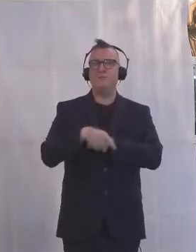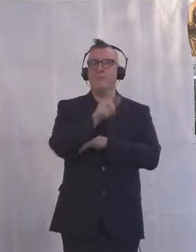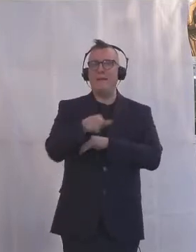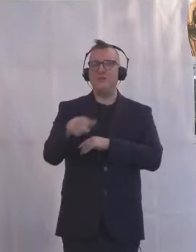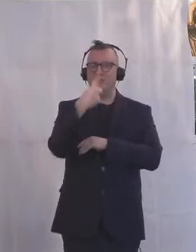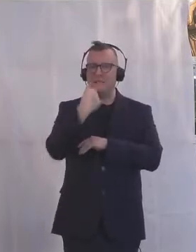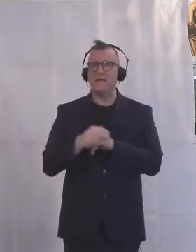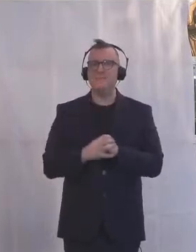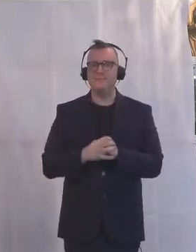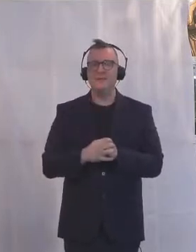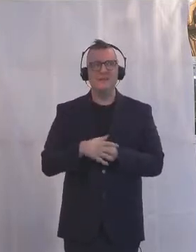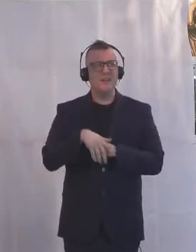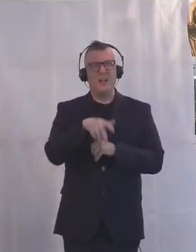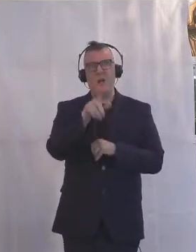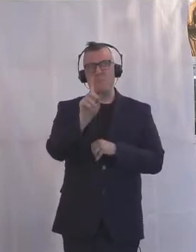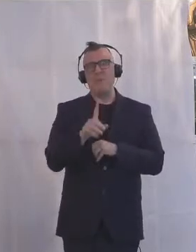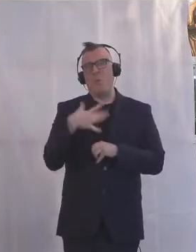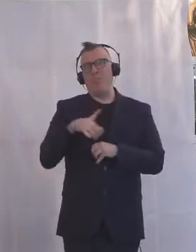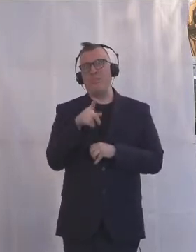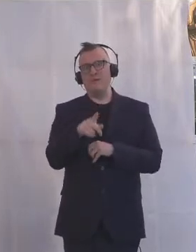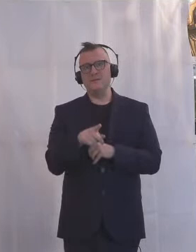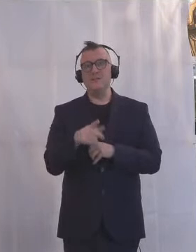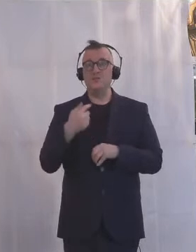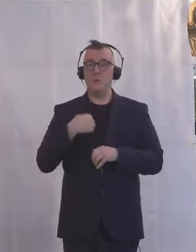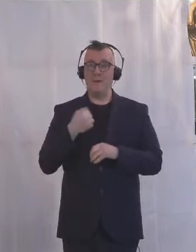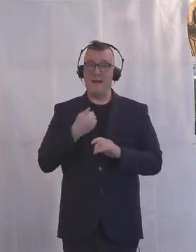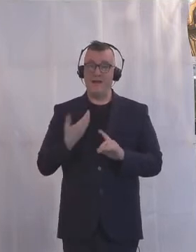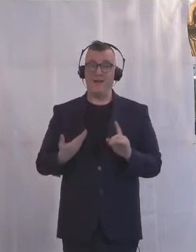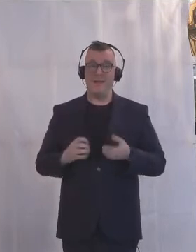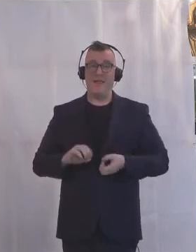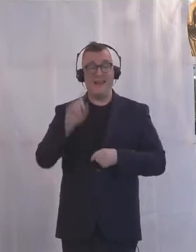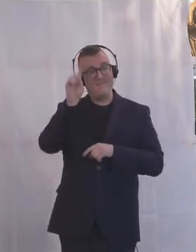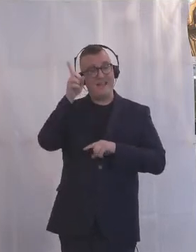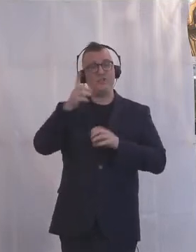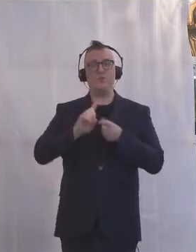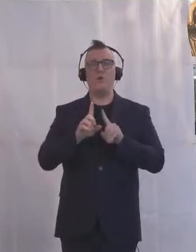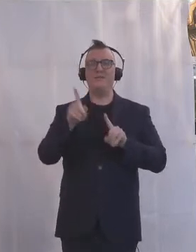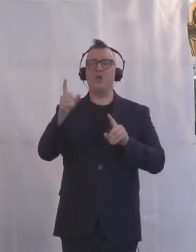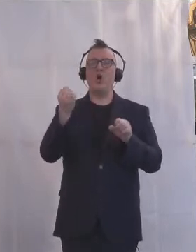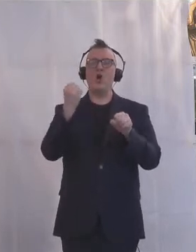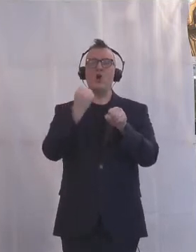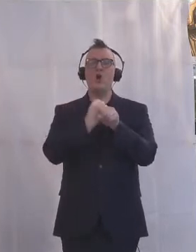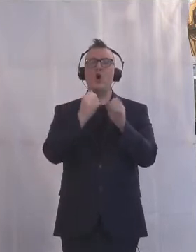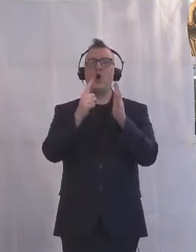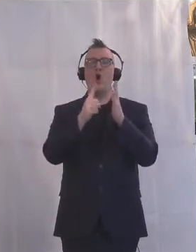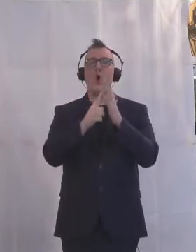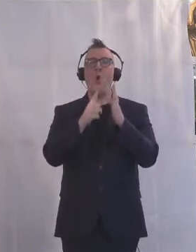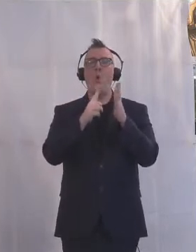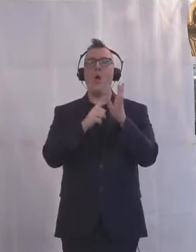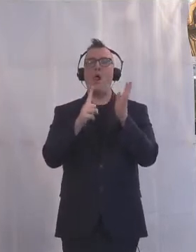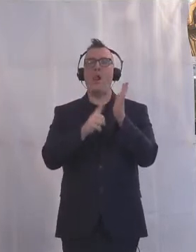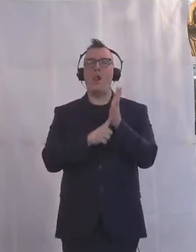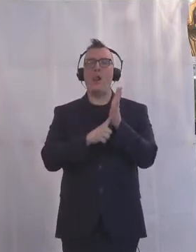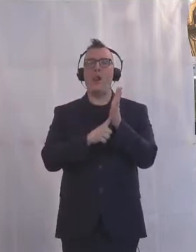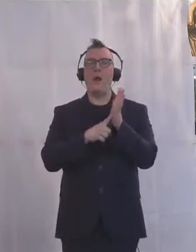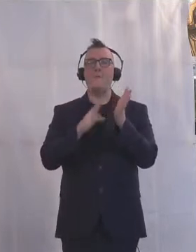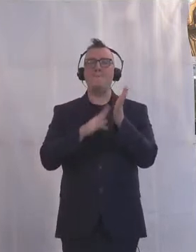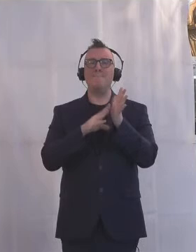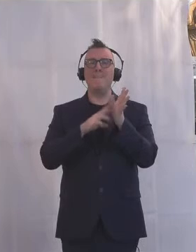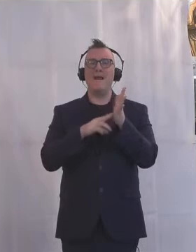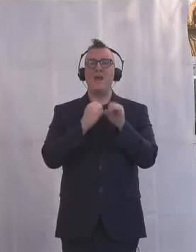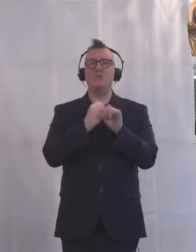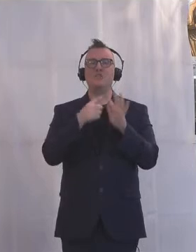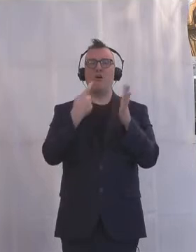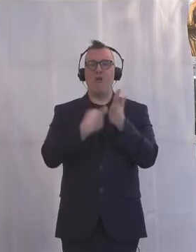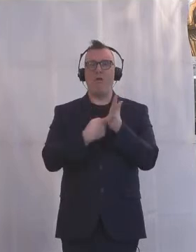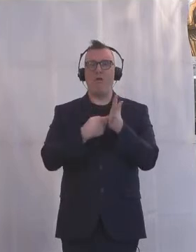want. So my innovation is something called Goal Manager, which I invented just before the pandemic actually, just to speed up what we were doing in